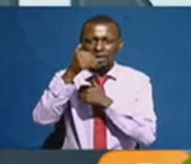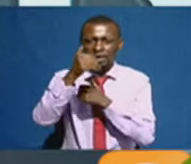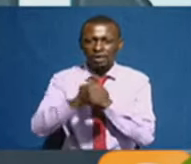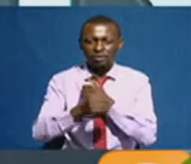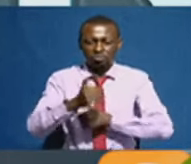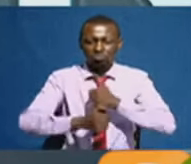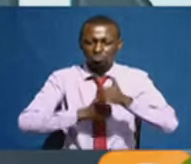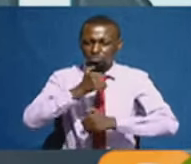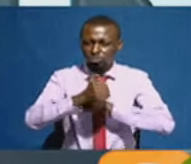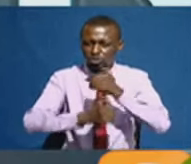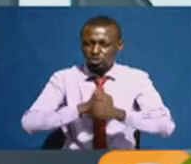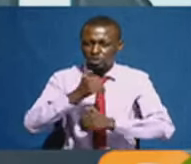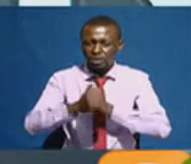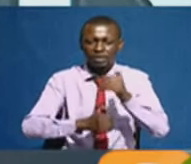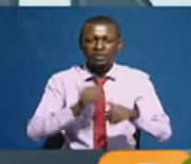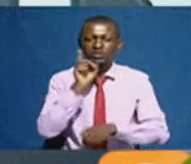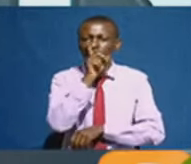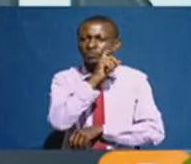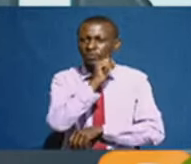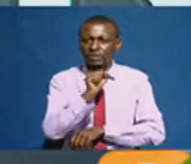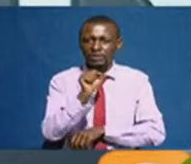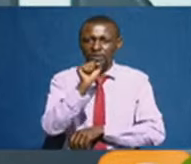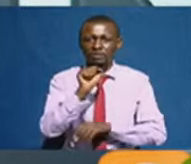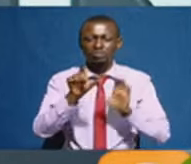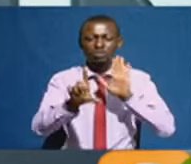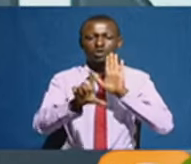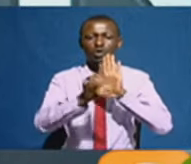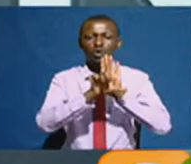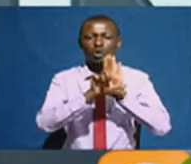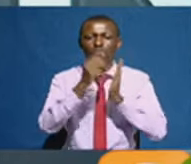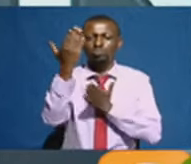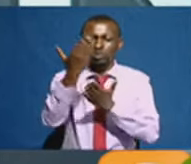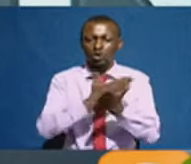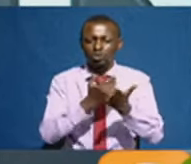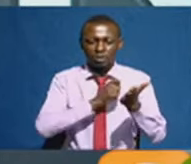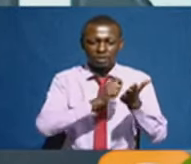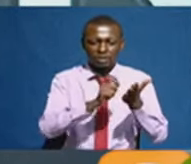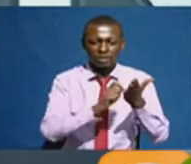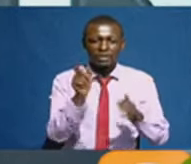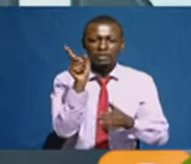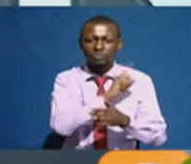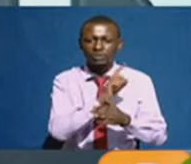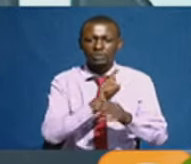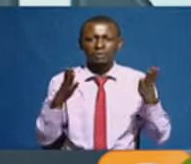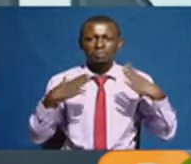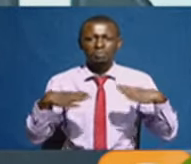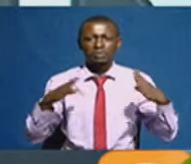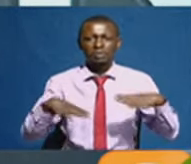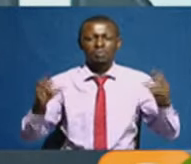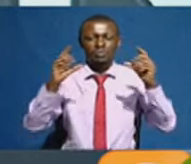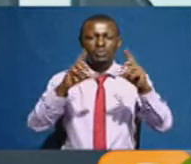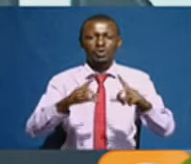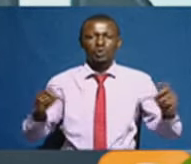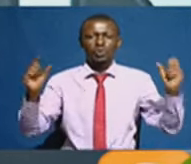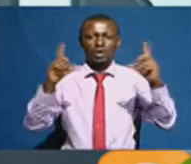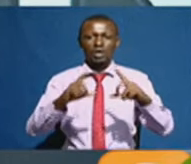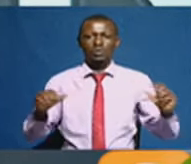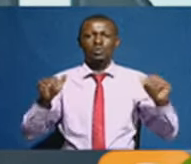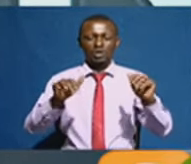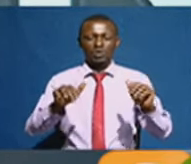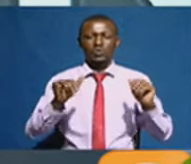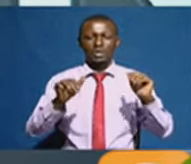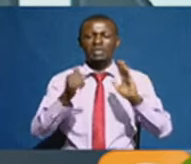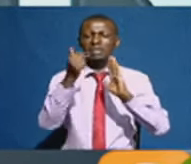process, a legally binding document is then signed, only for people to come and say, oh, but hang on, this was